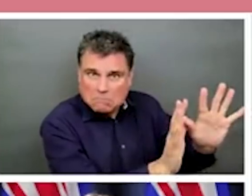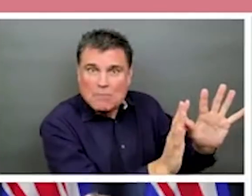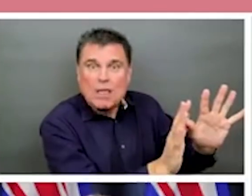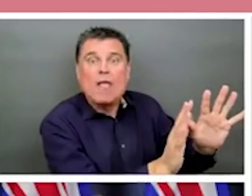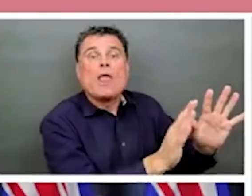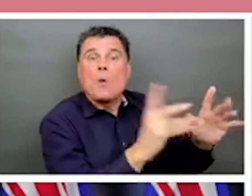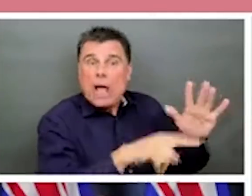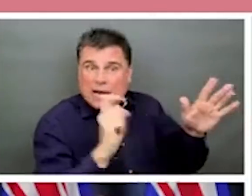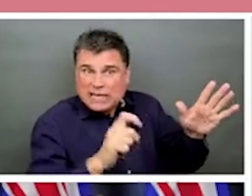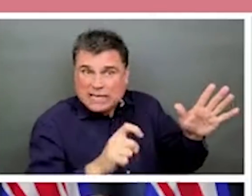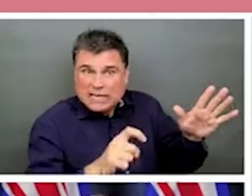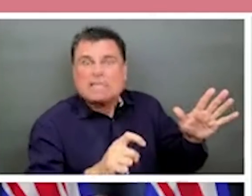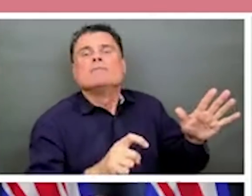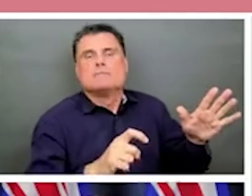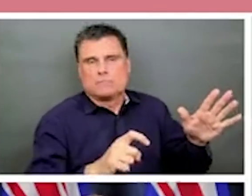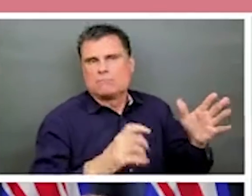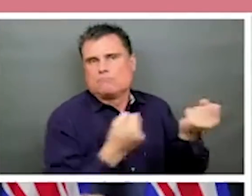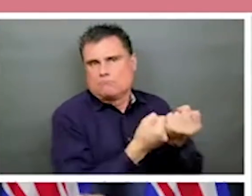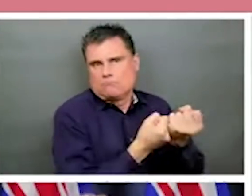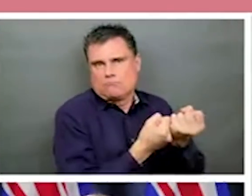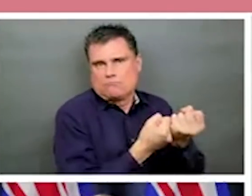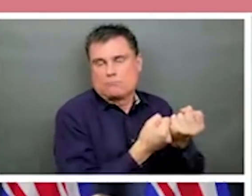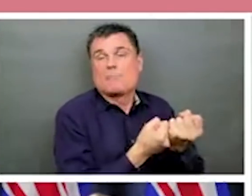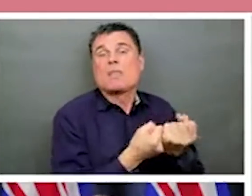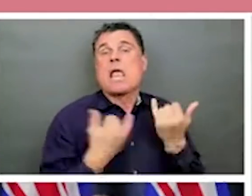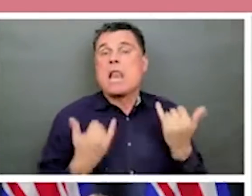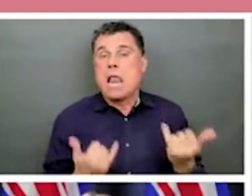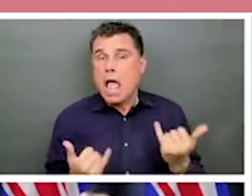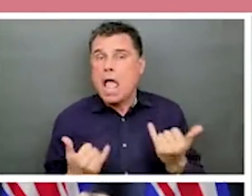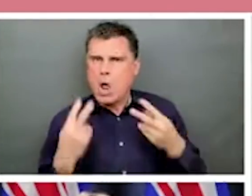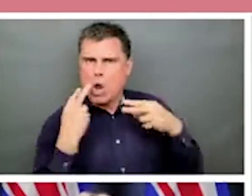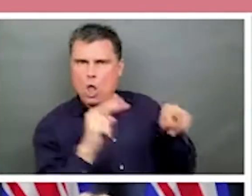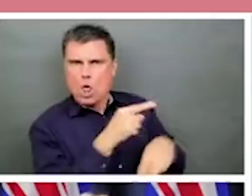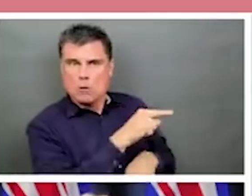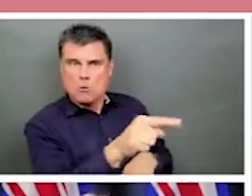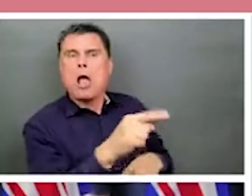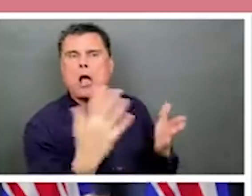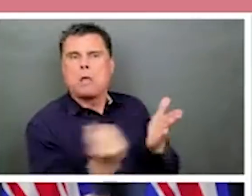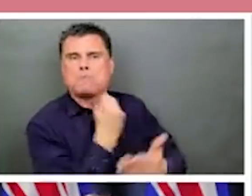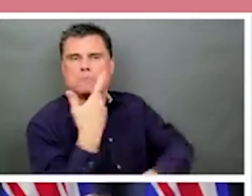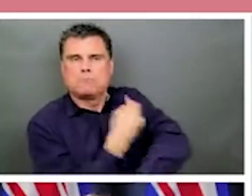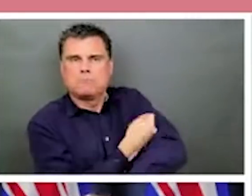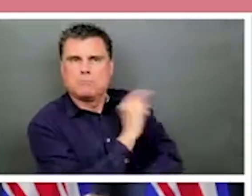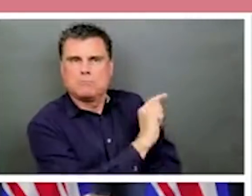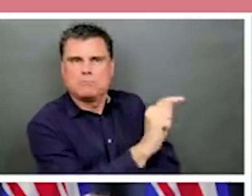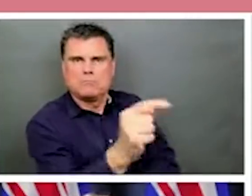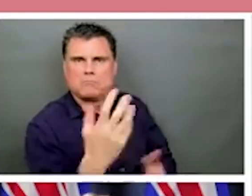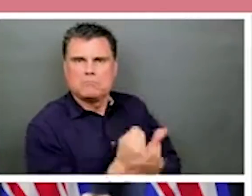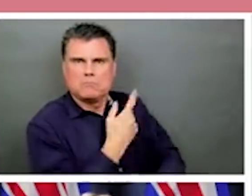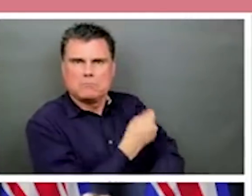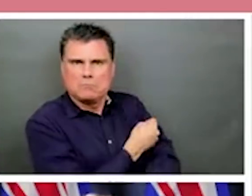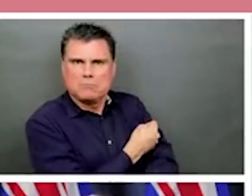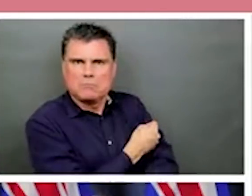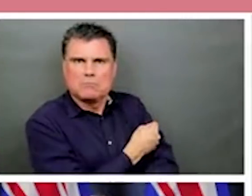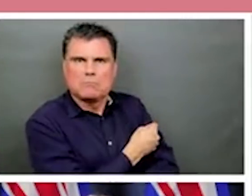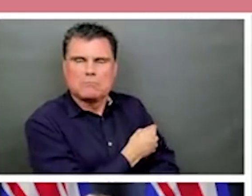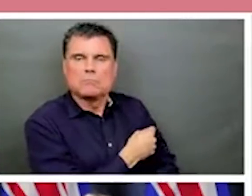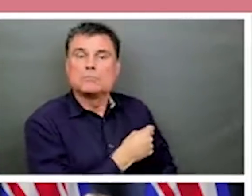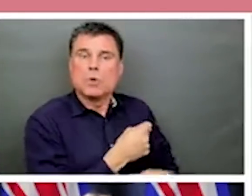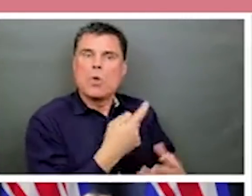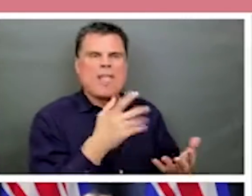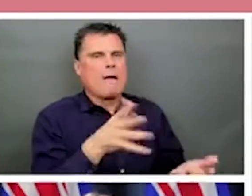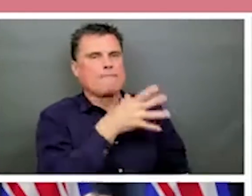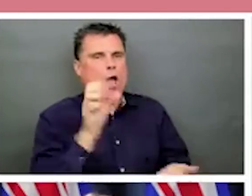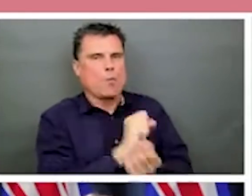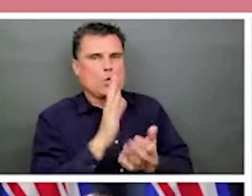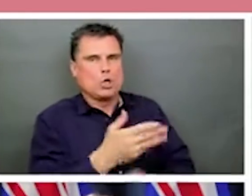need. And we'll be looking at immunizing and just started that program, immunizing those workers so that when they go into